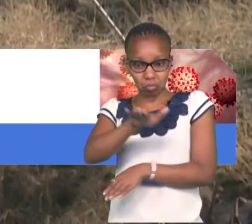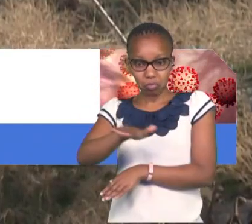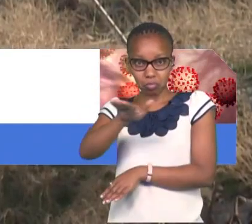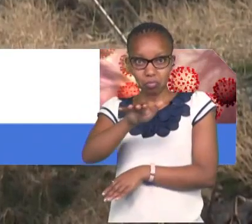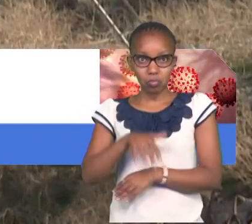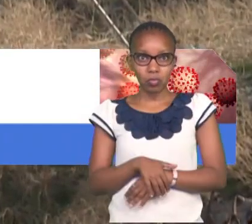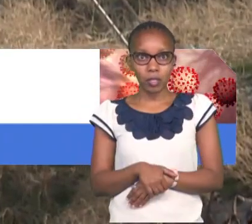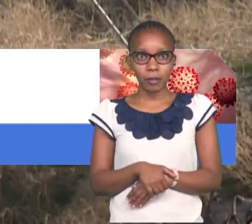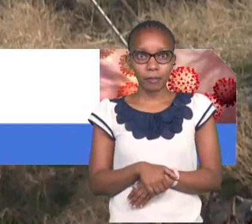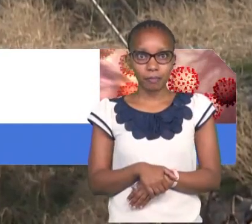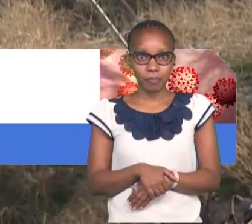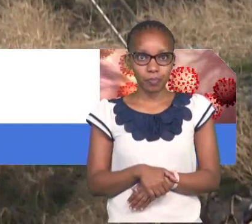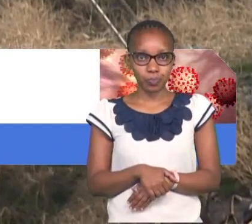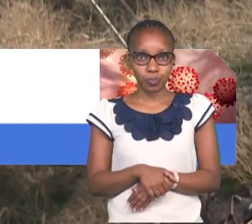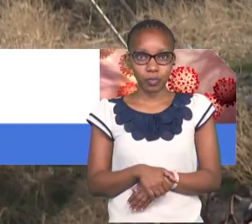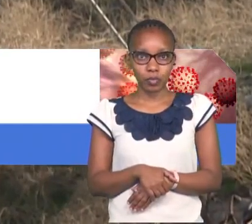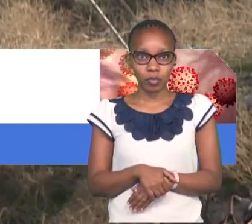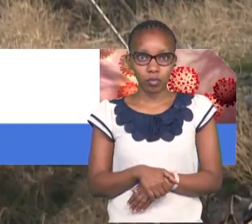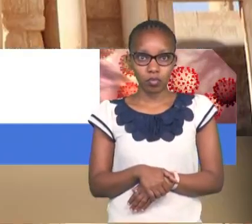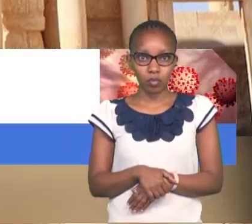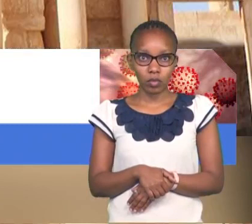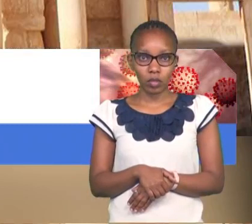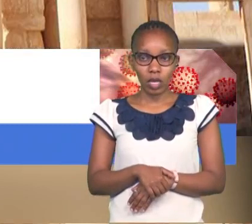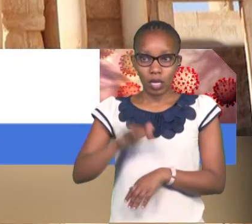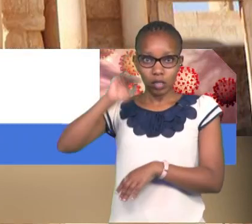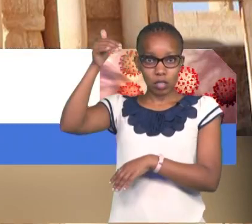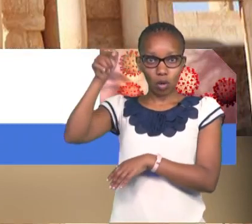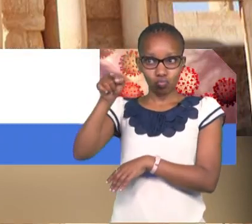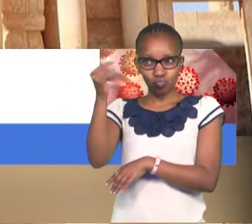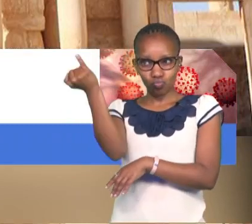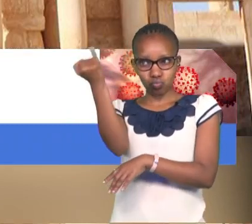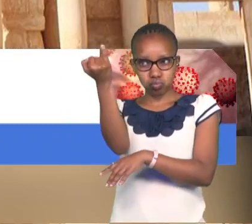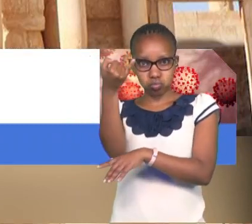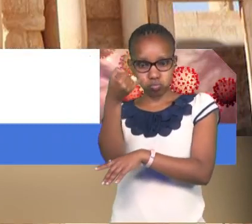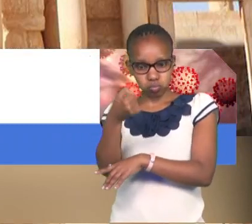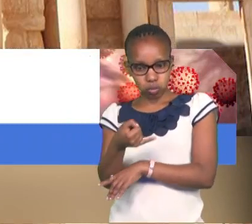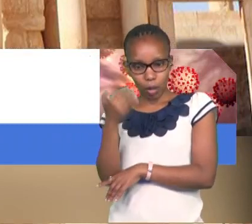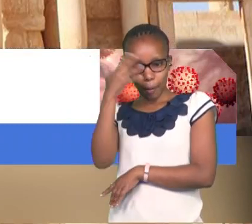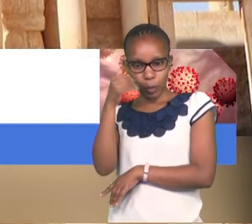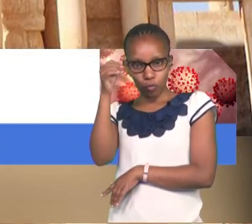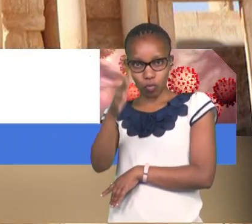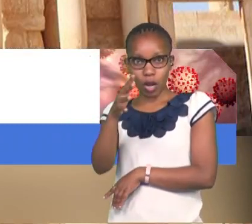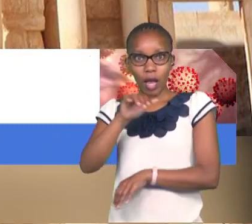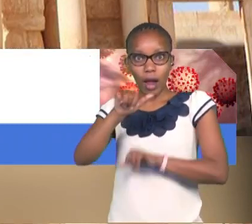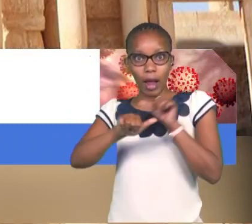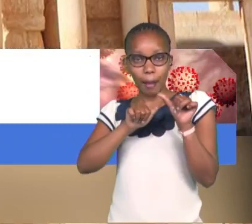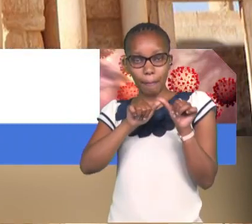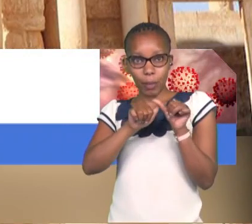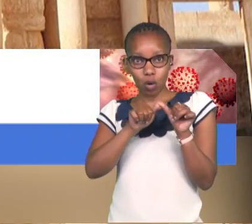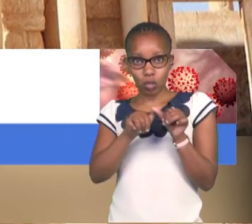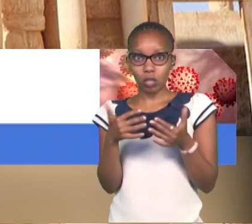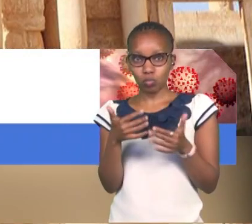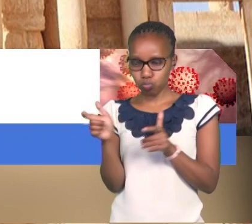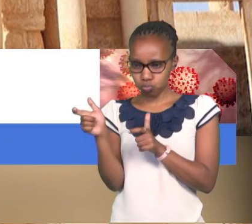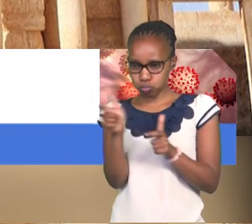contrast offered by the splendor and prowess of the Palmyrian architecture as a backdrop to the barbarity of disheveled